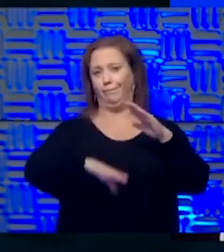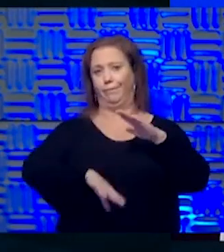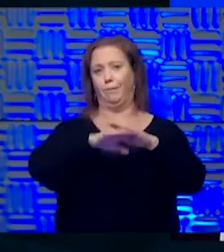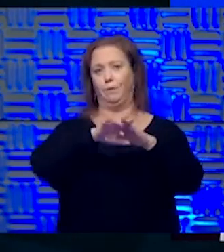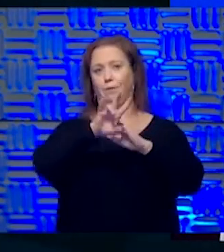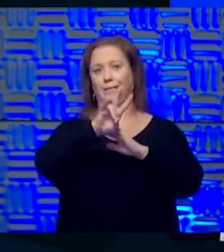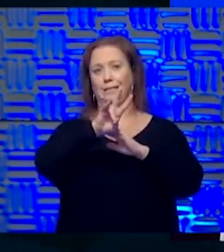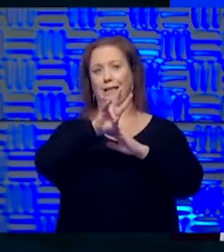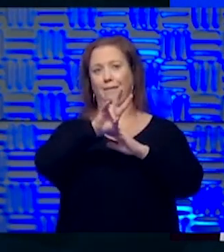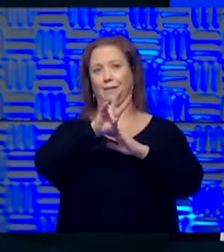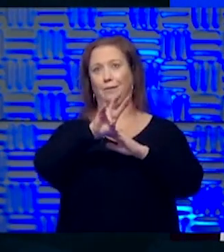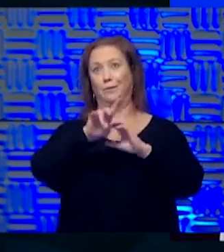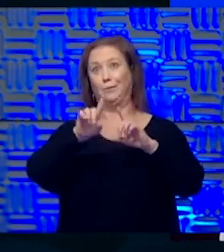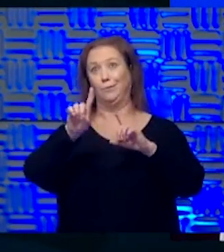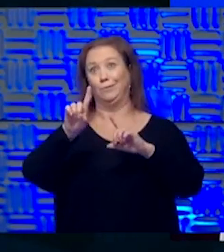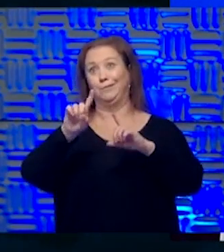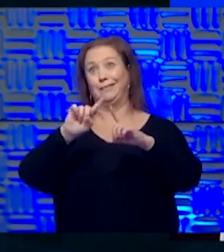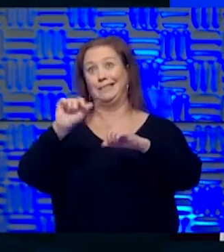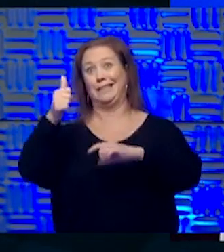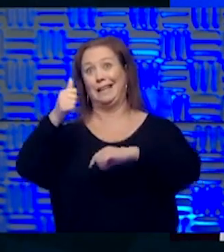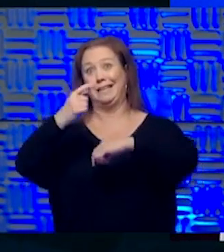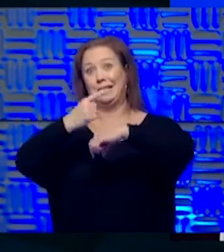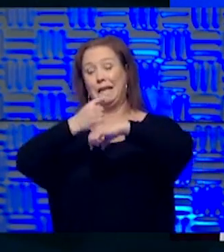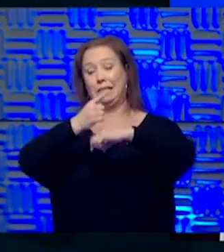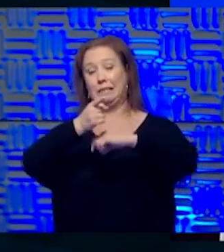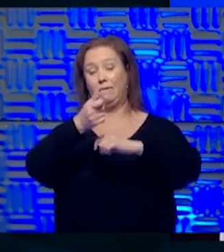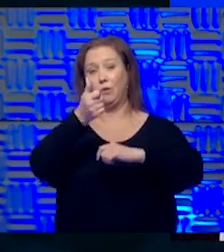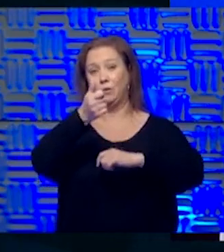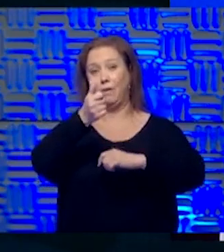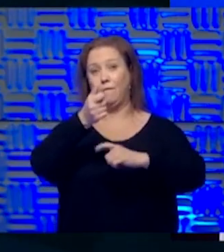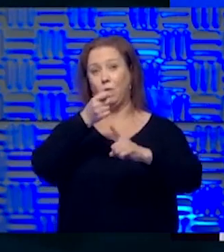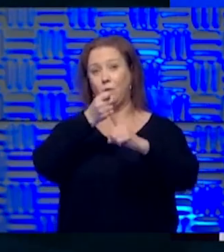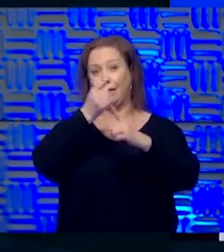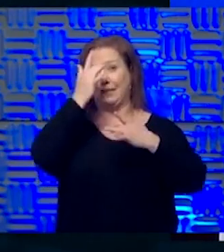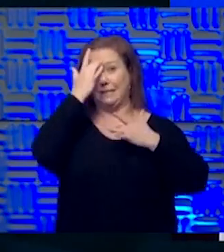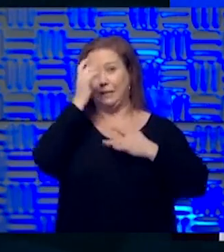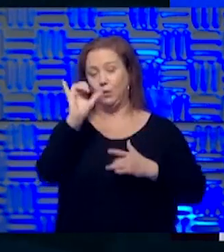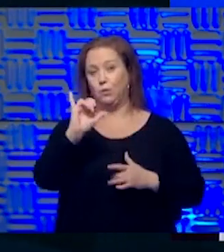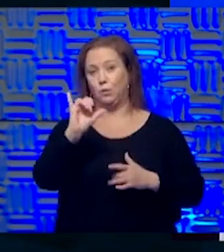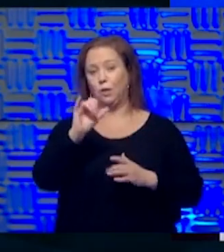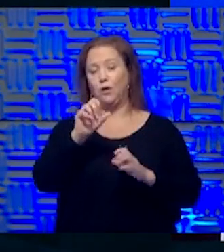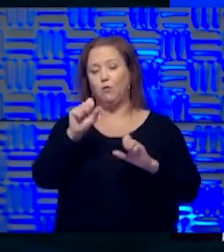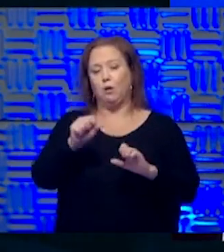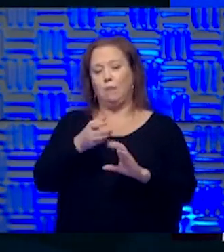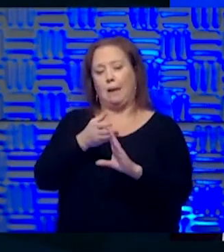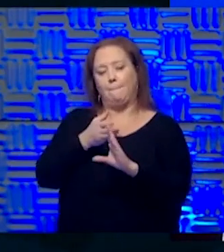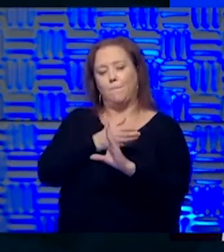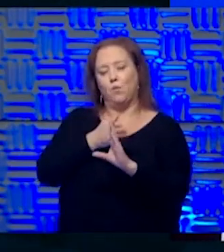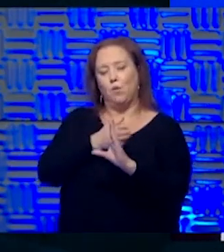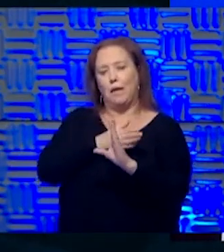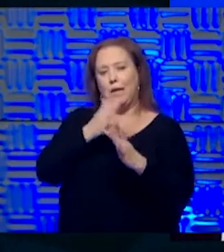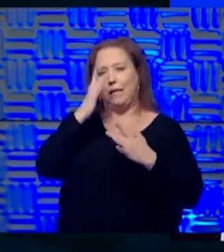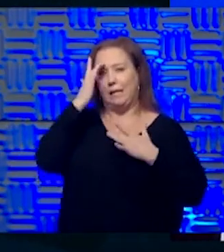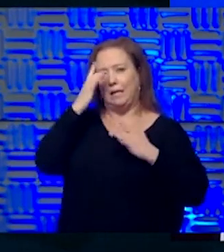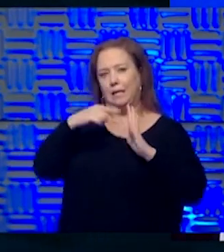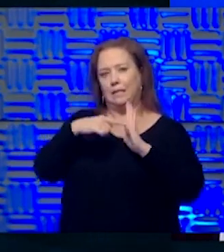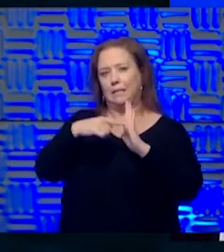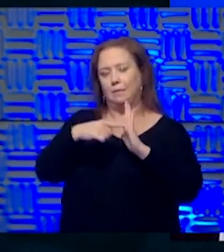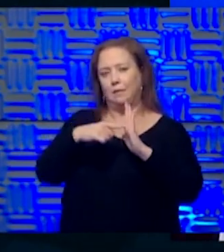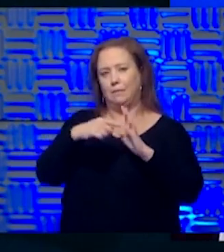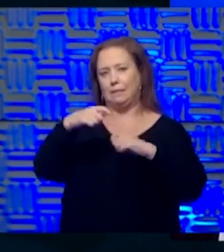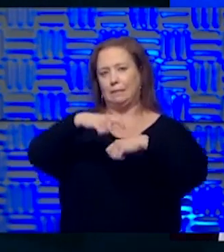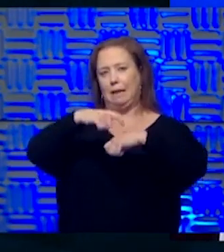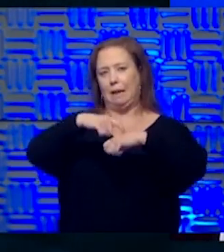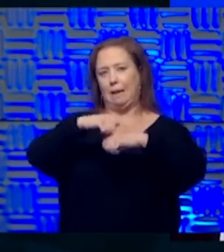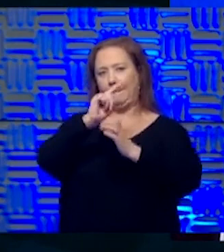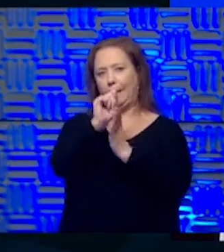and even 10 days or longer if you're going to develop the disease, and you may well be in the pre-symptomatic period. You may have already got it and not even